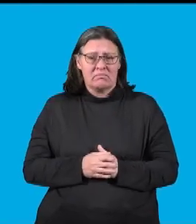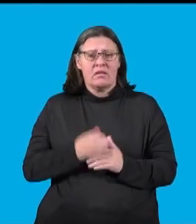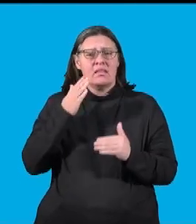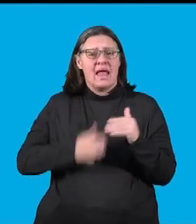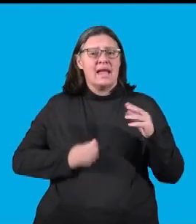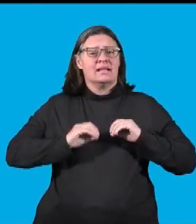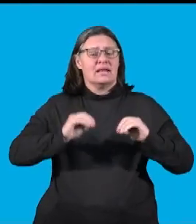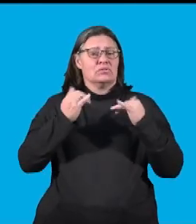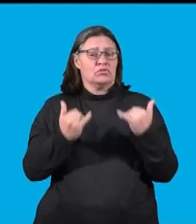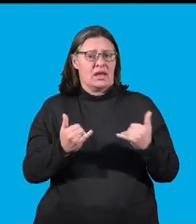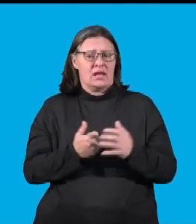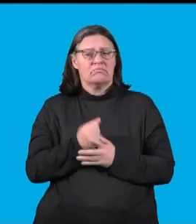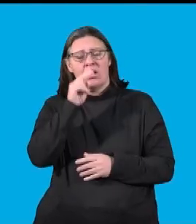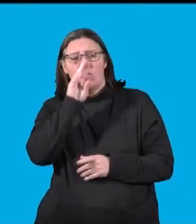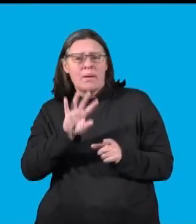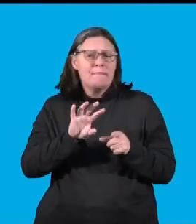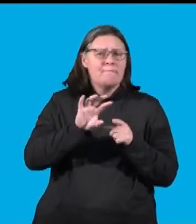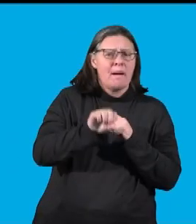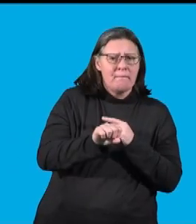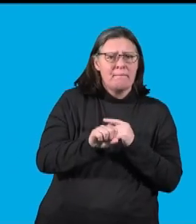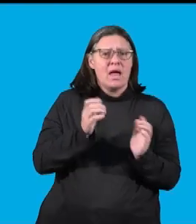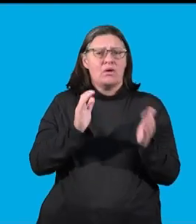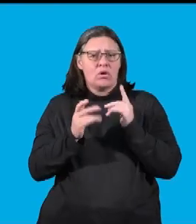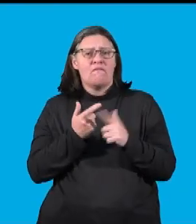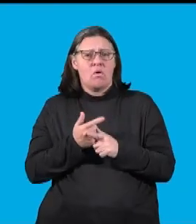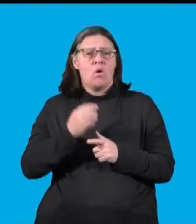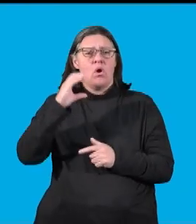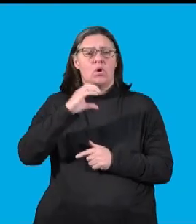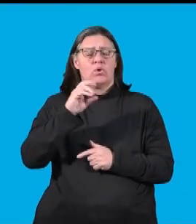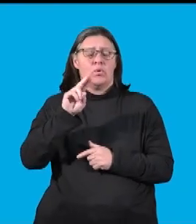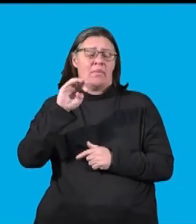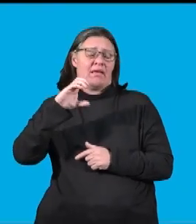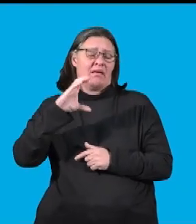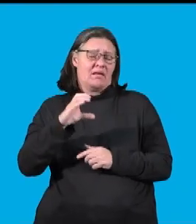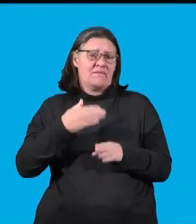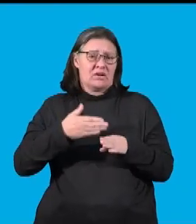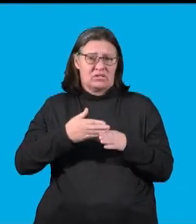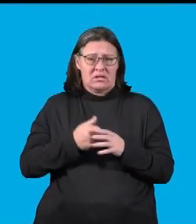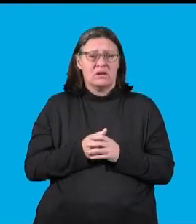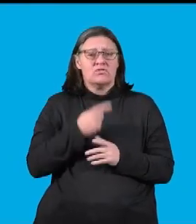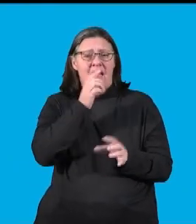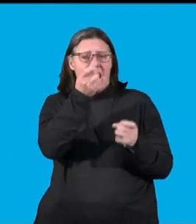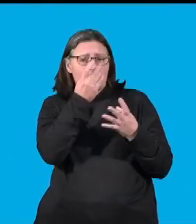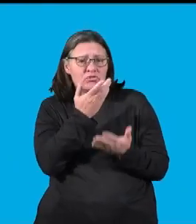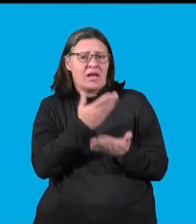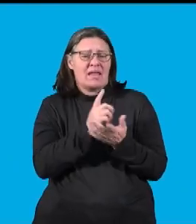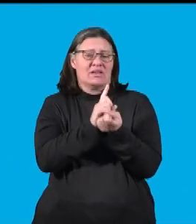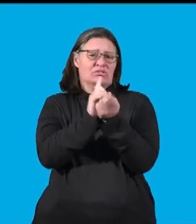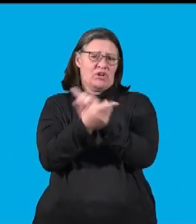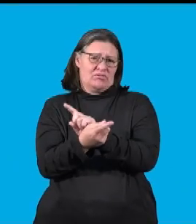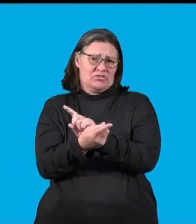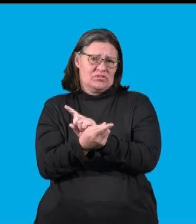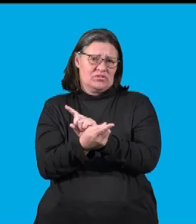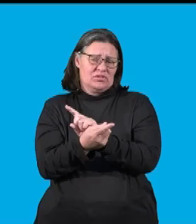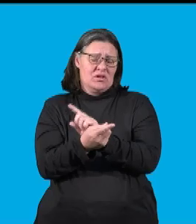So today, by the end of today's lesson, we are going to look at finding the equation of cubic functions from given information. The information can